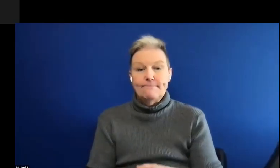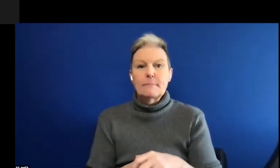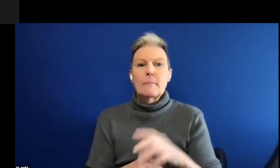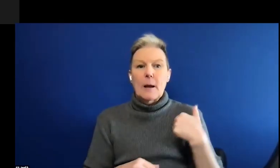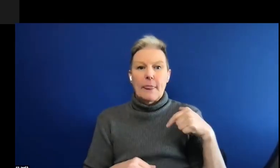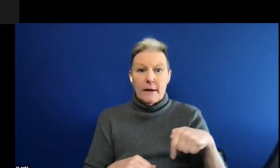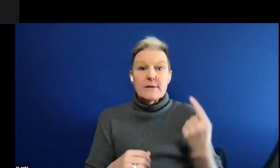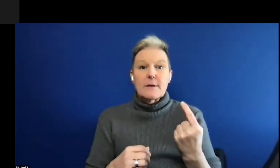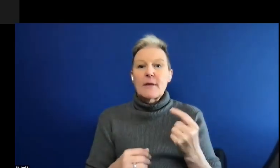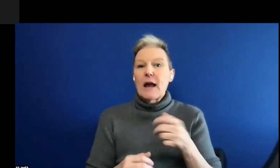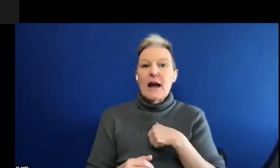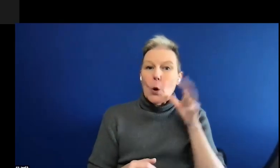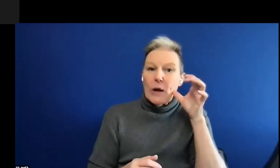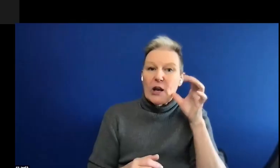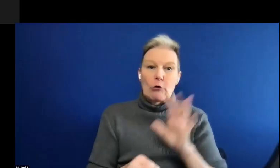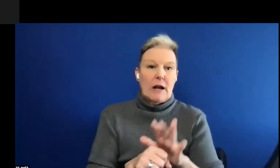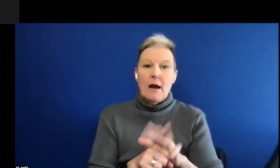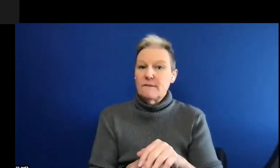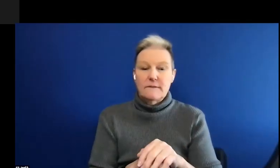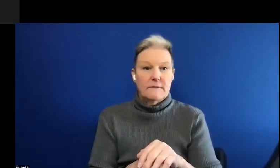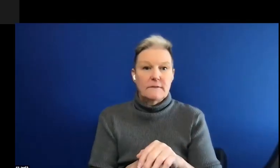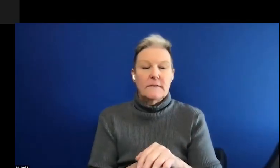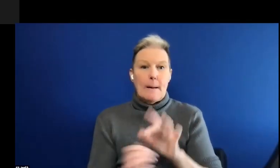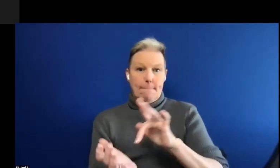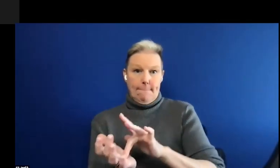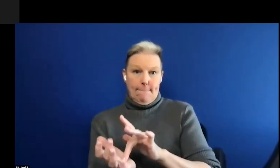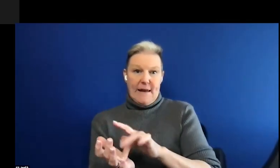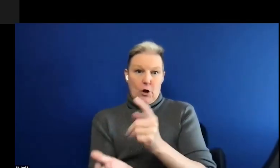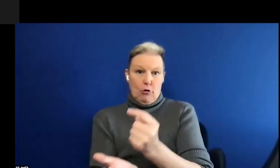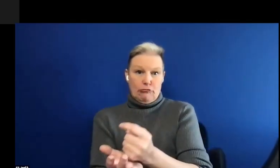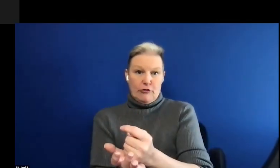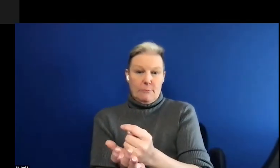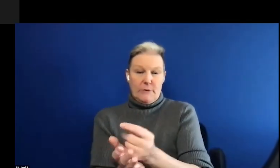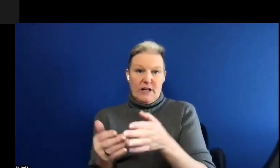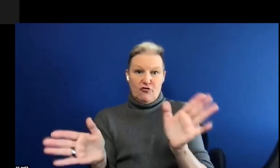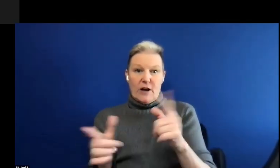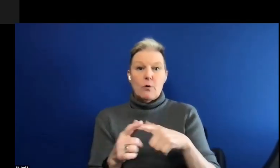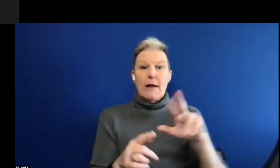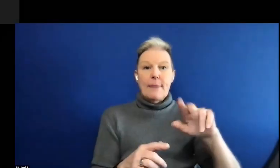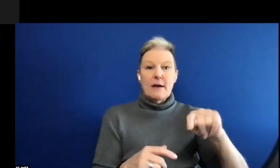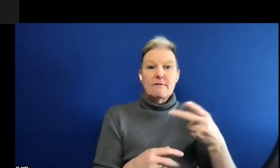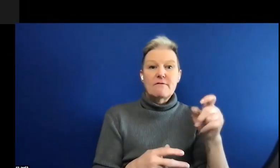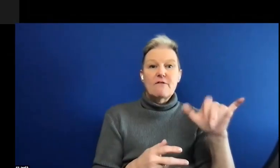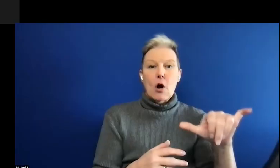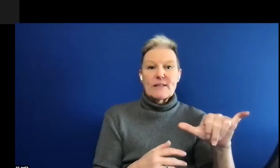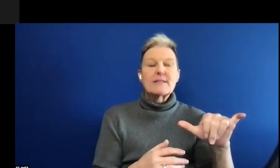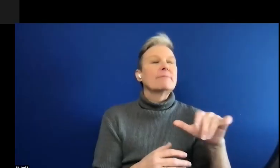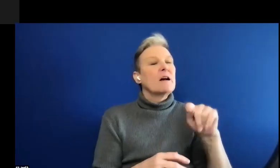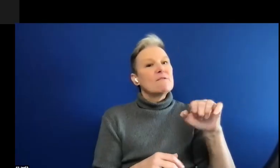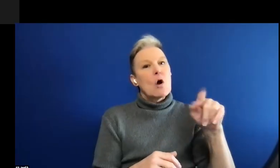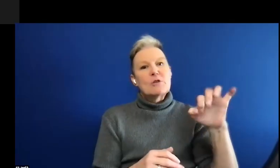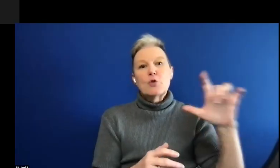this is something I don't hear enough of is medical treatment generally and then pharmaceuticals in particular. Thank